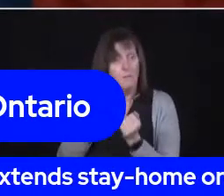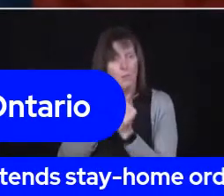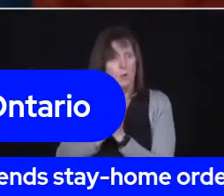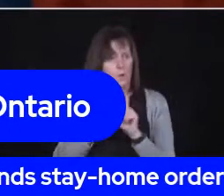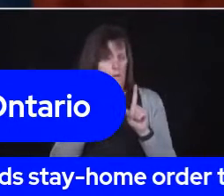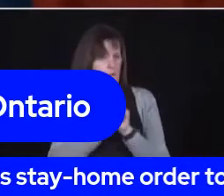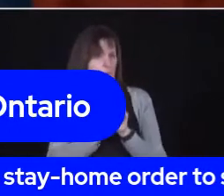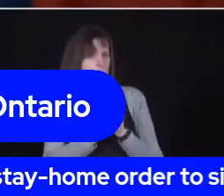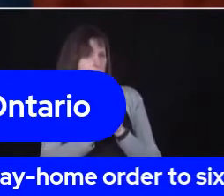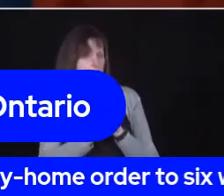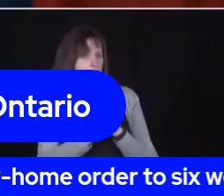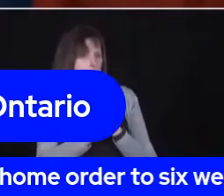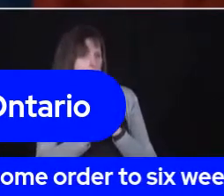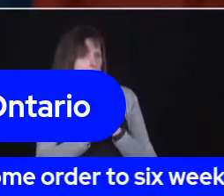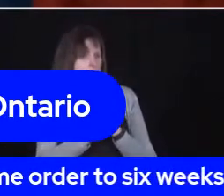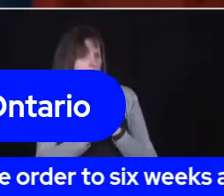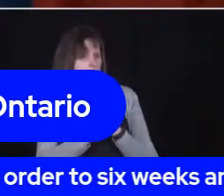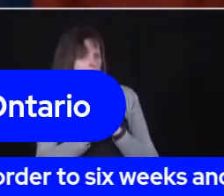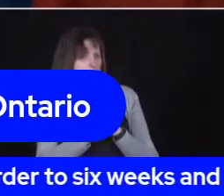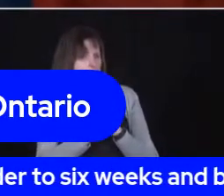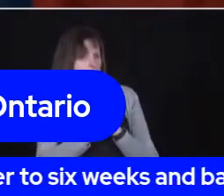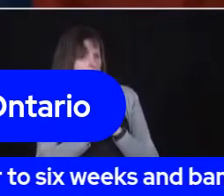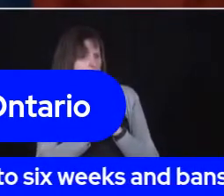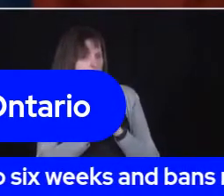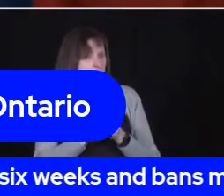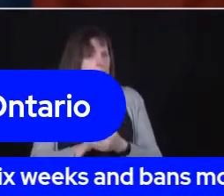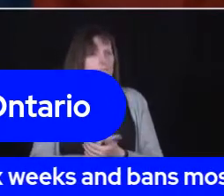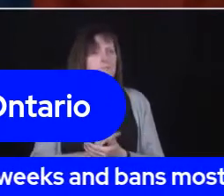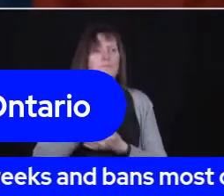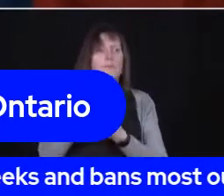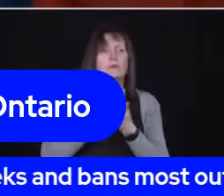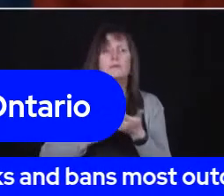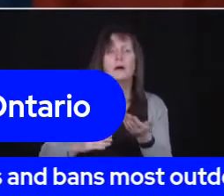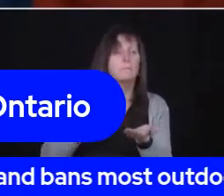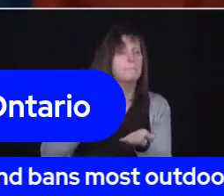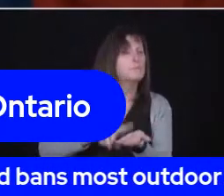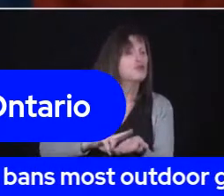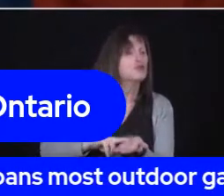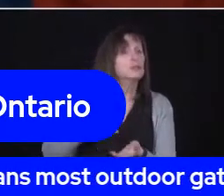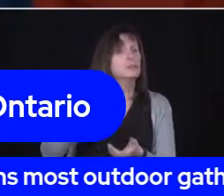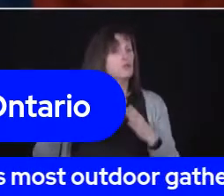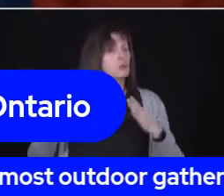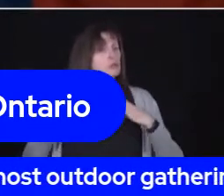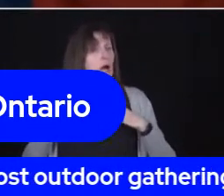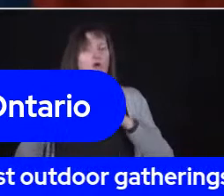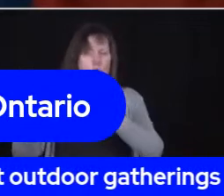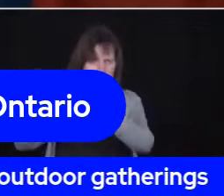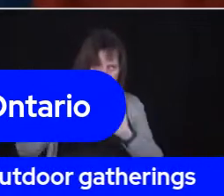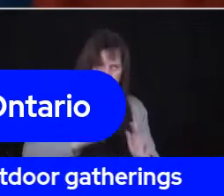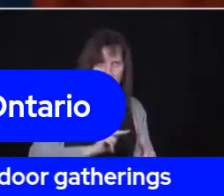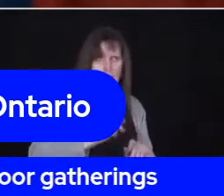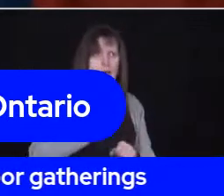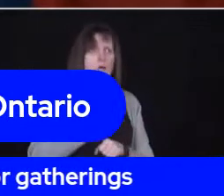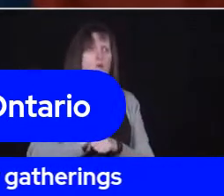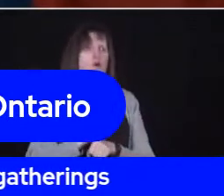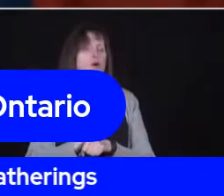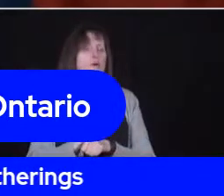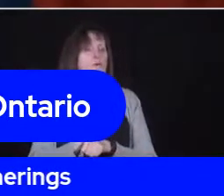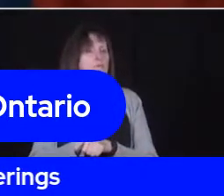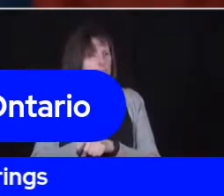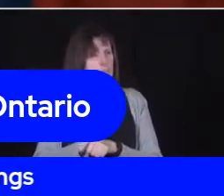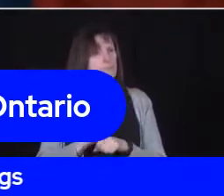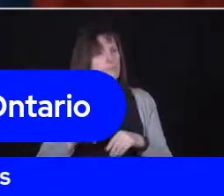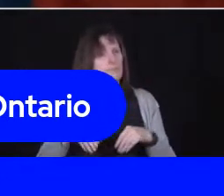are working with having some retired nurses being able to come back and dealing with having them requalified so that they can practice as